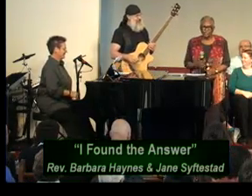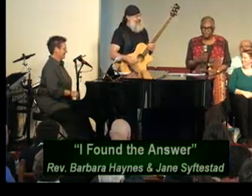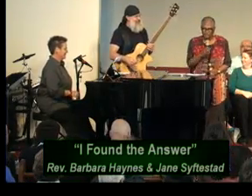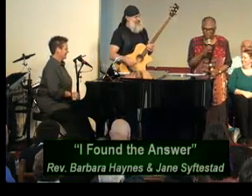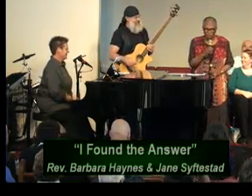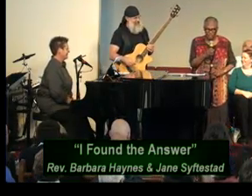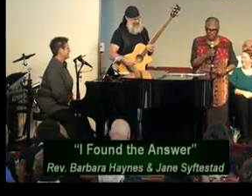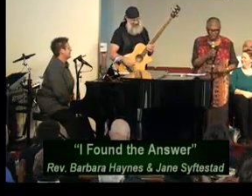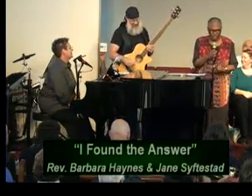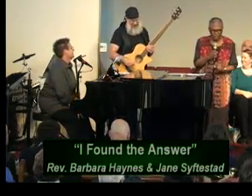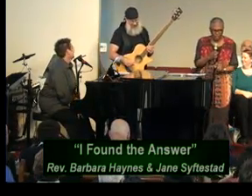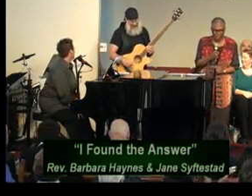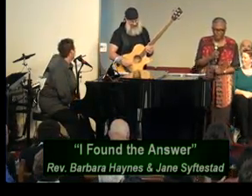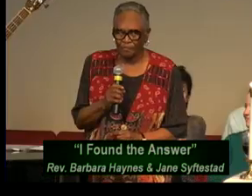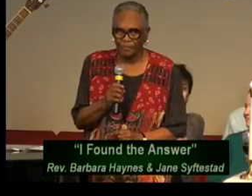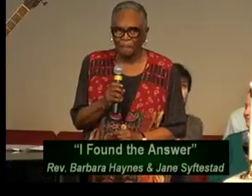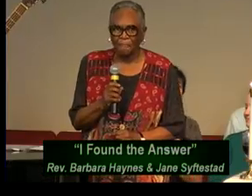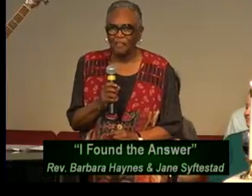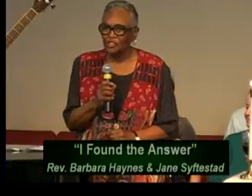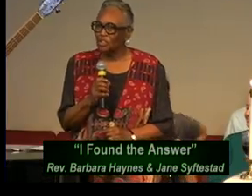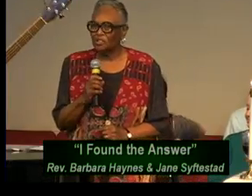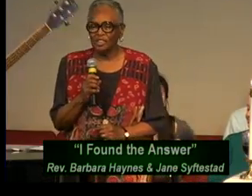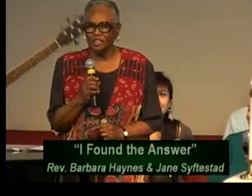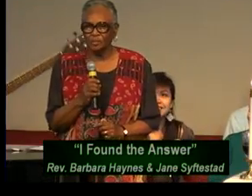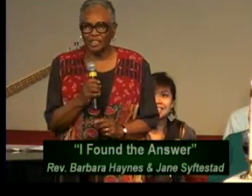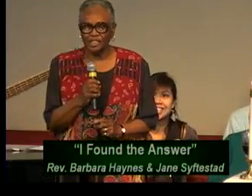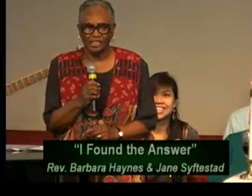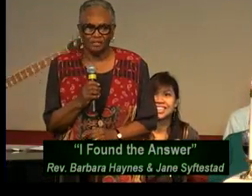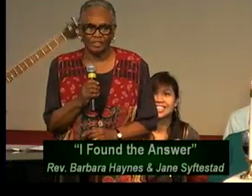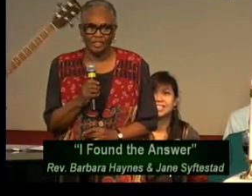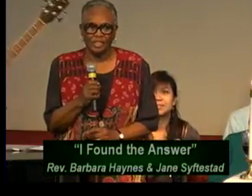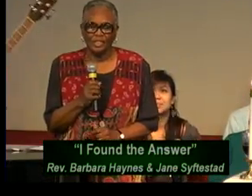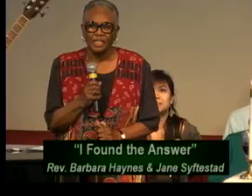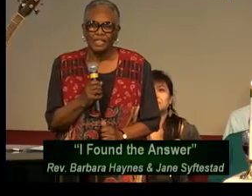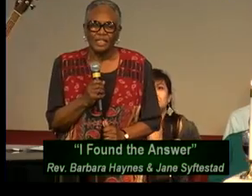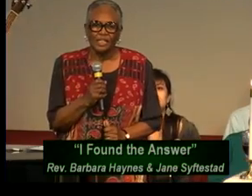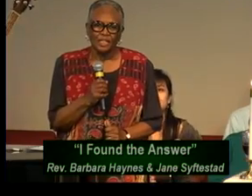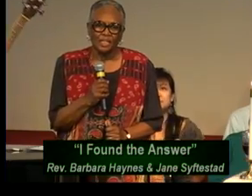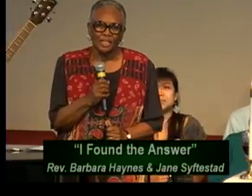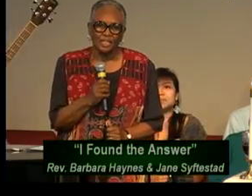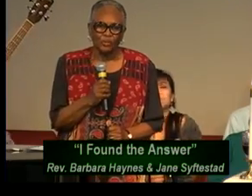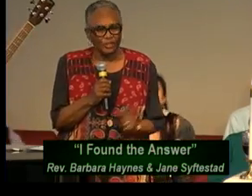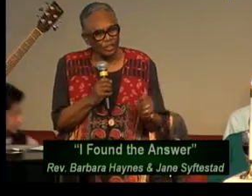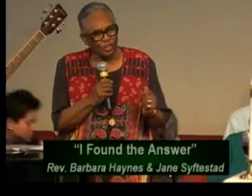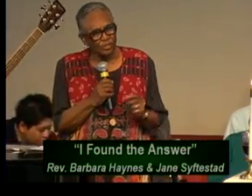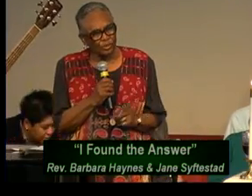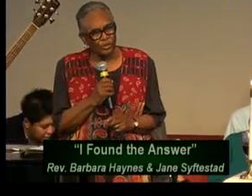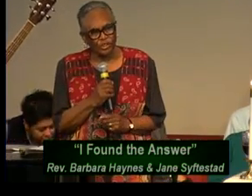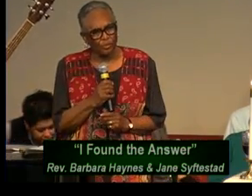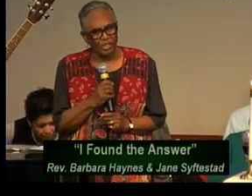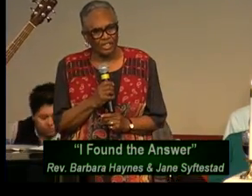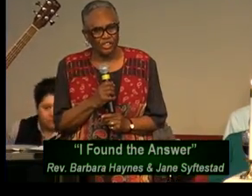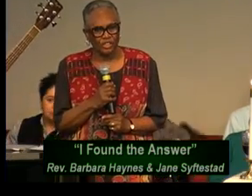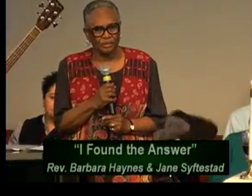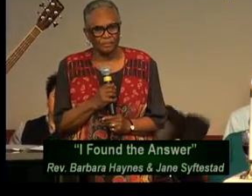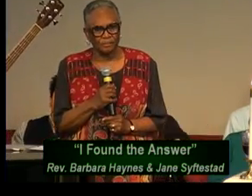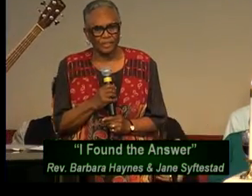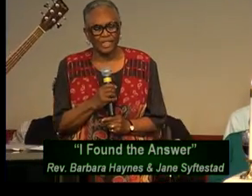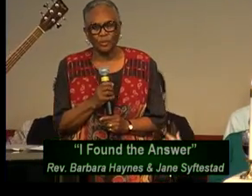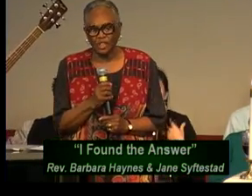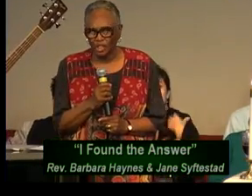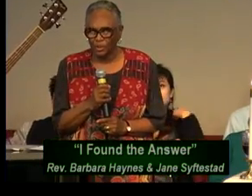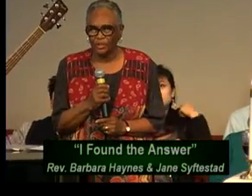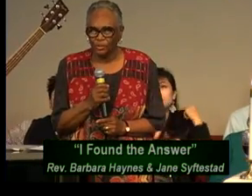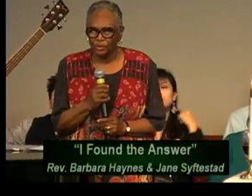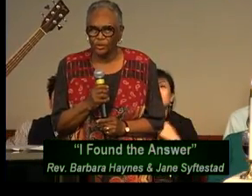It's so good to be loved. So good to be loved. We've gone through so much,